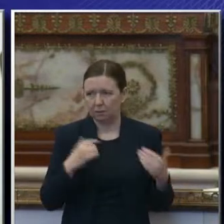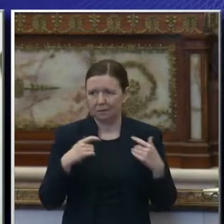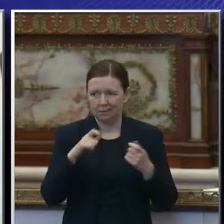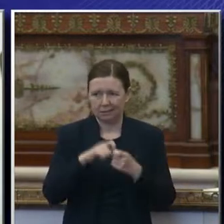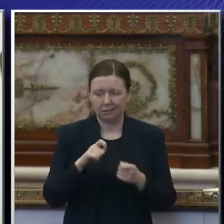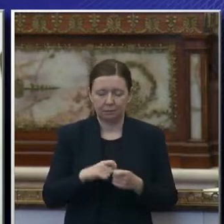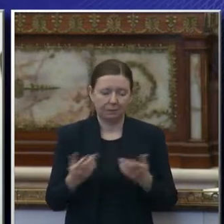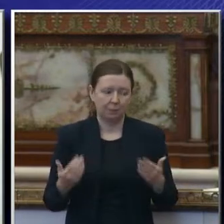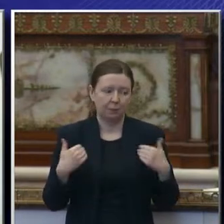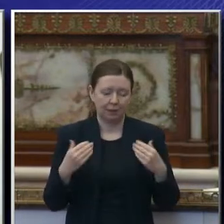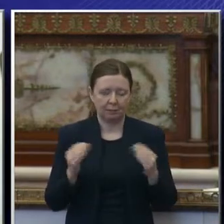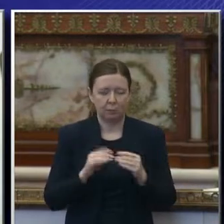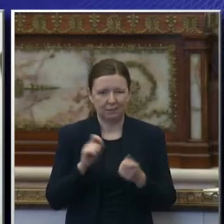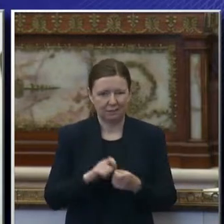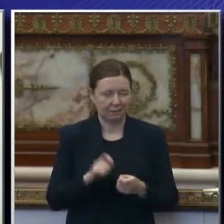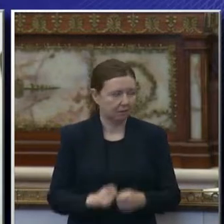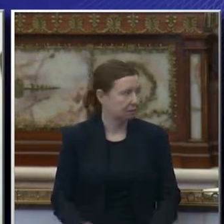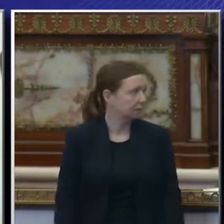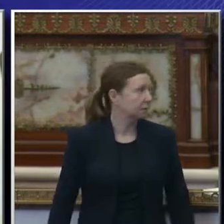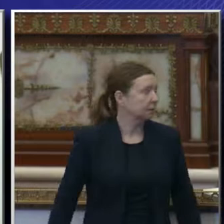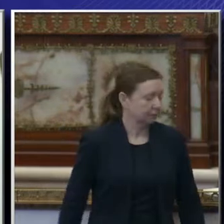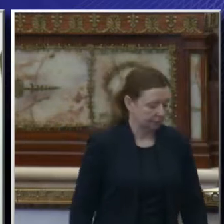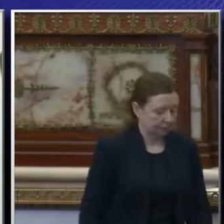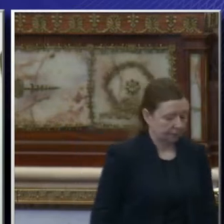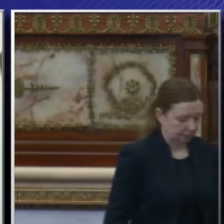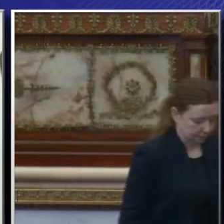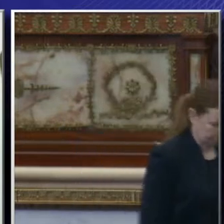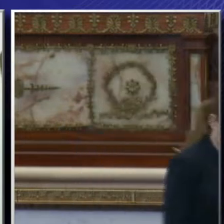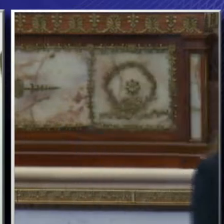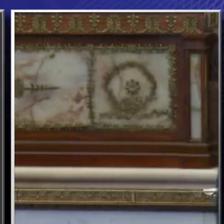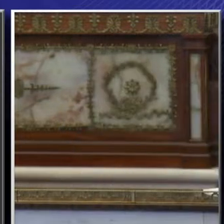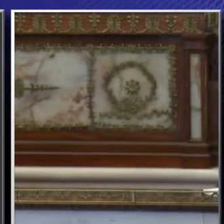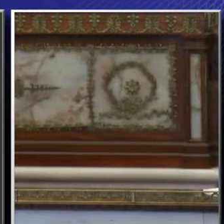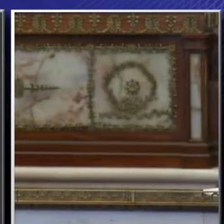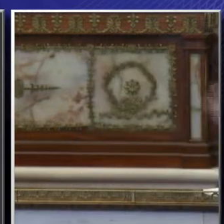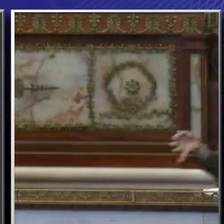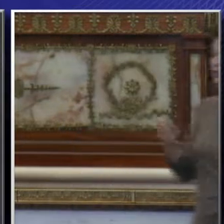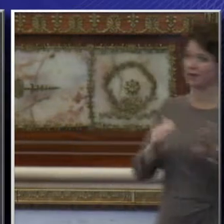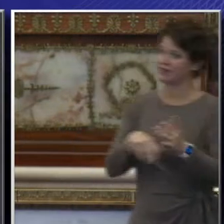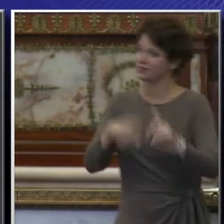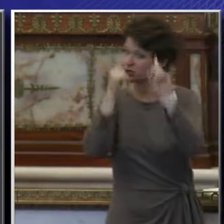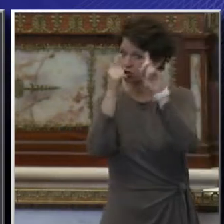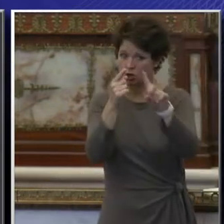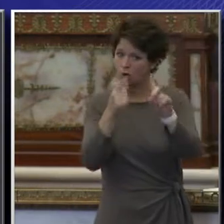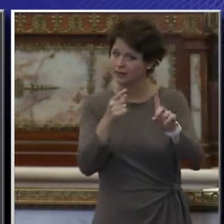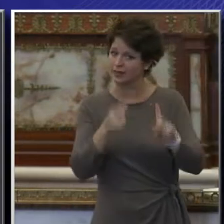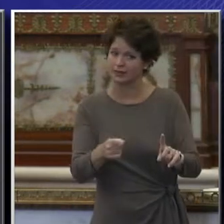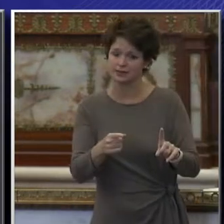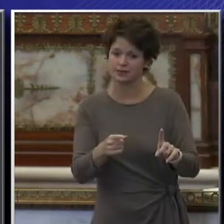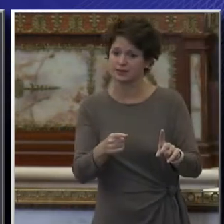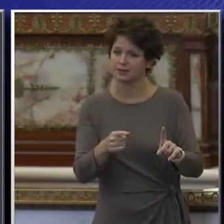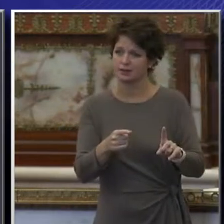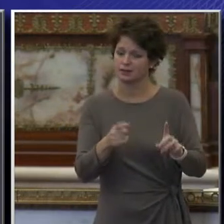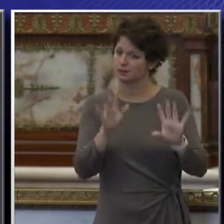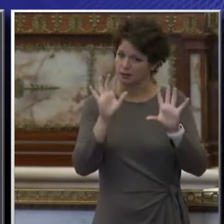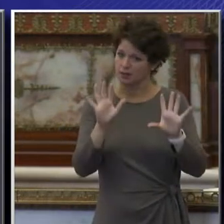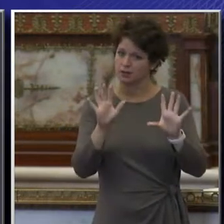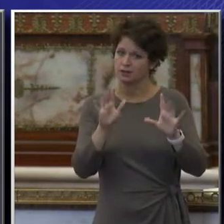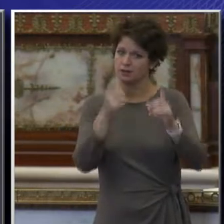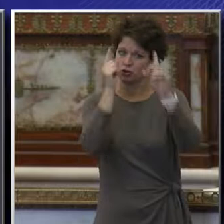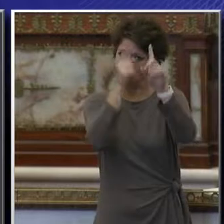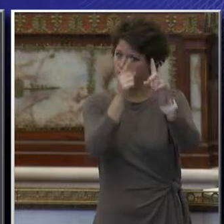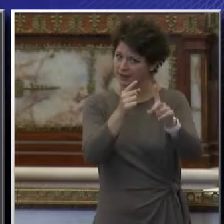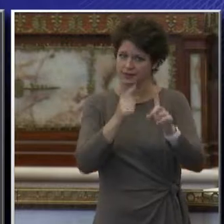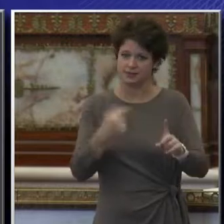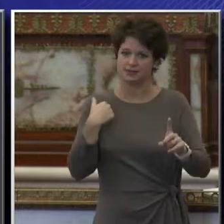Where you may have more details. Absolutely. I mean, this is really all of our target tenants, if you will, you know, tenants that